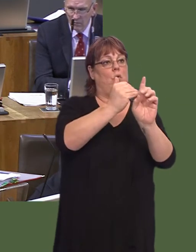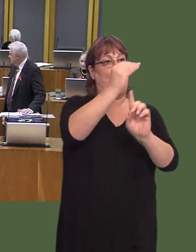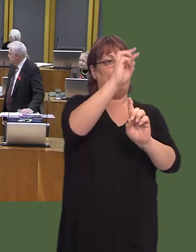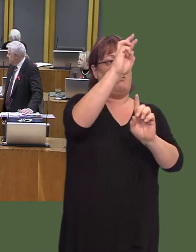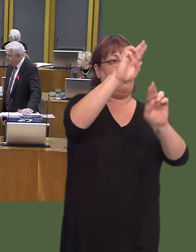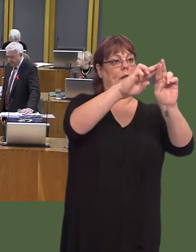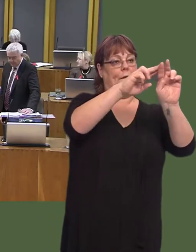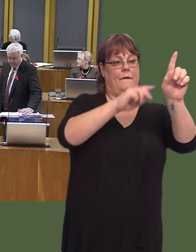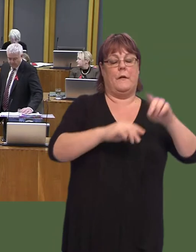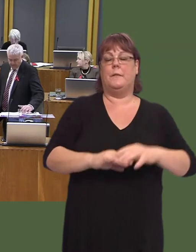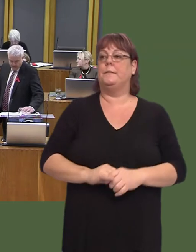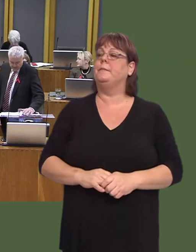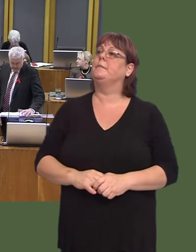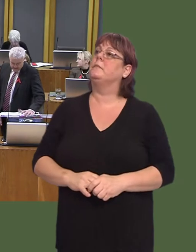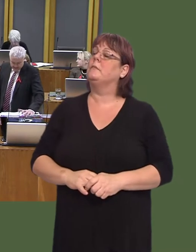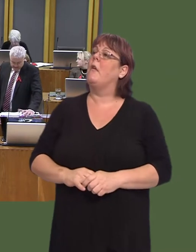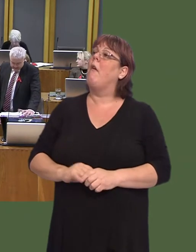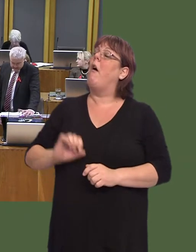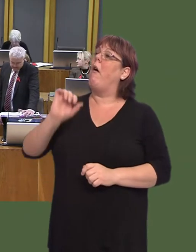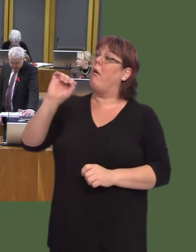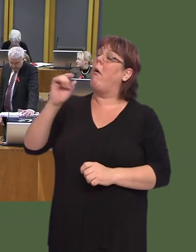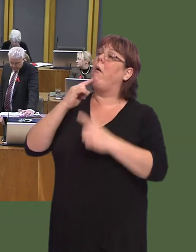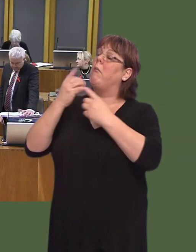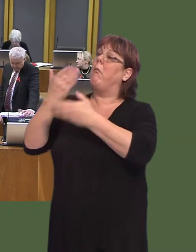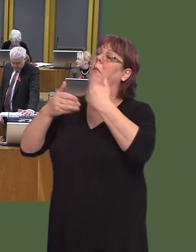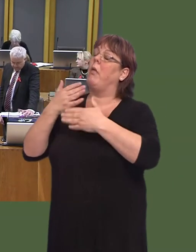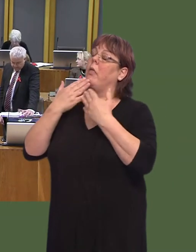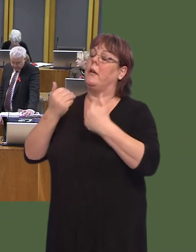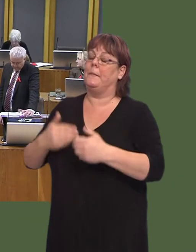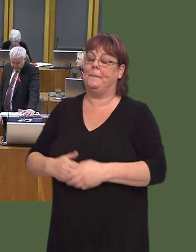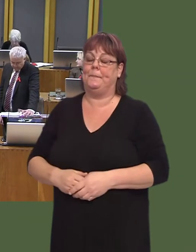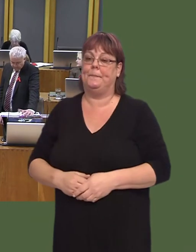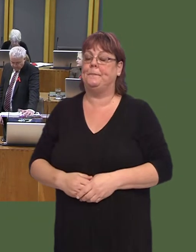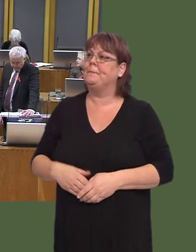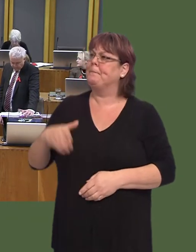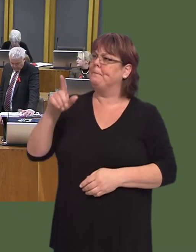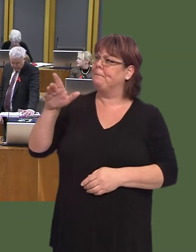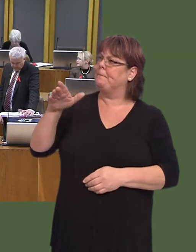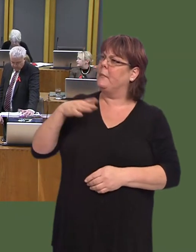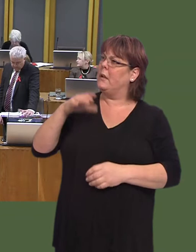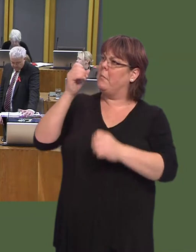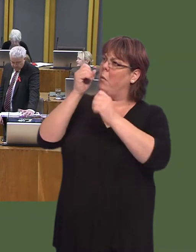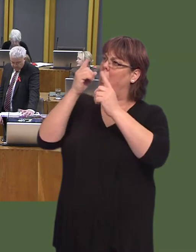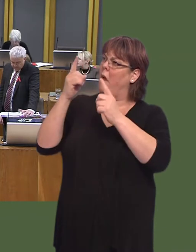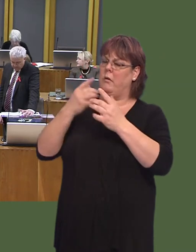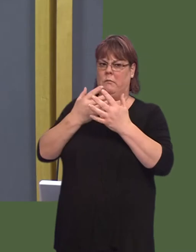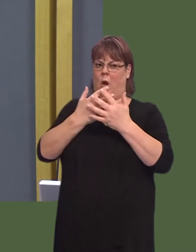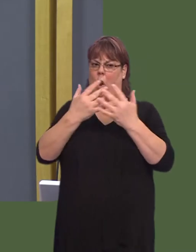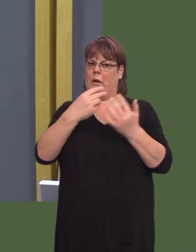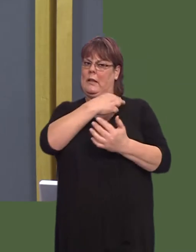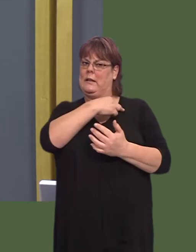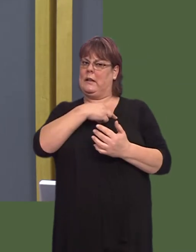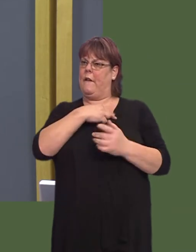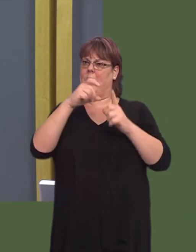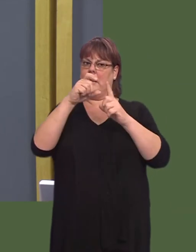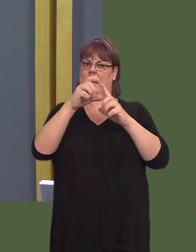Cardiff. I thank the First Minister for that response. I want to make the First Minister aware that a huge